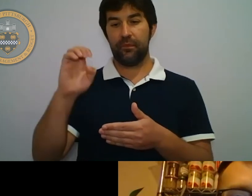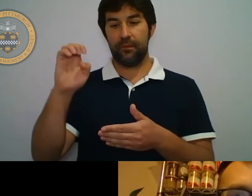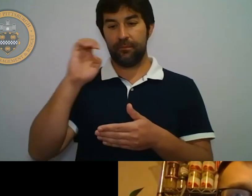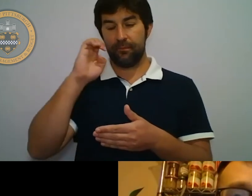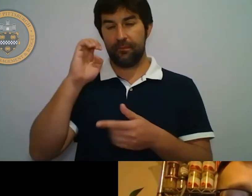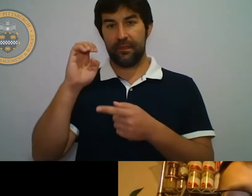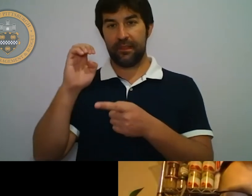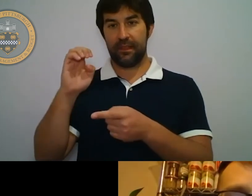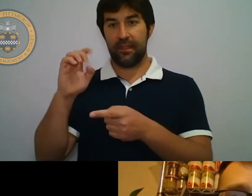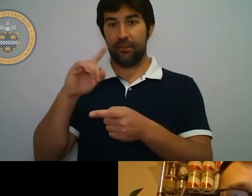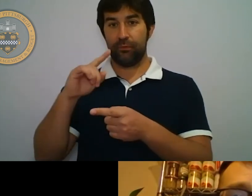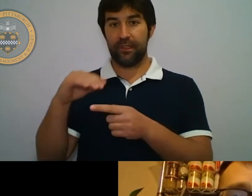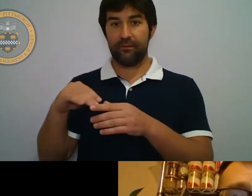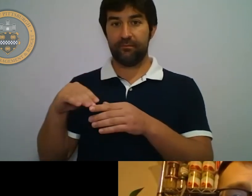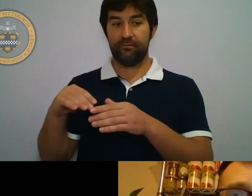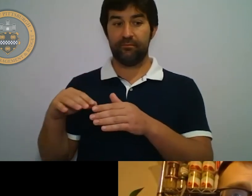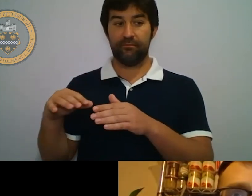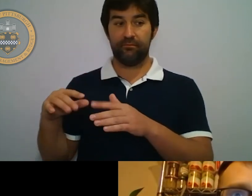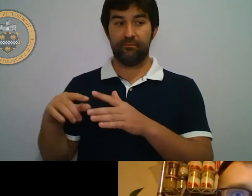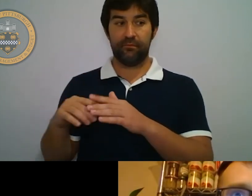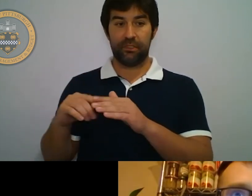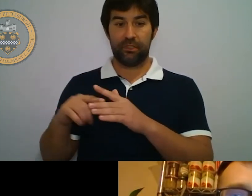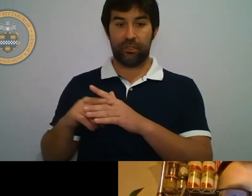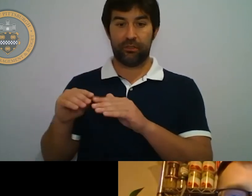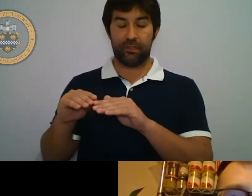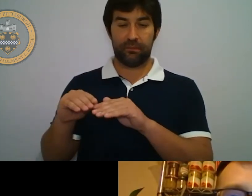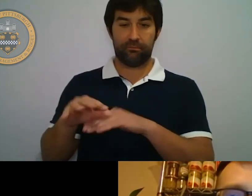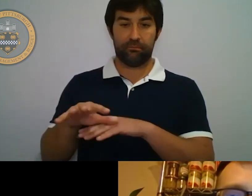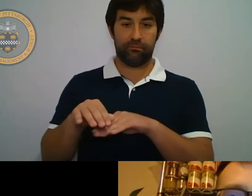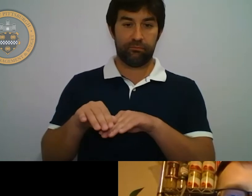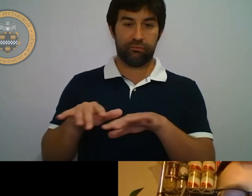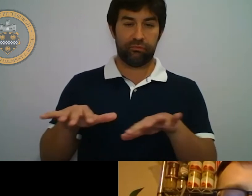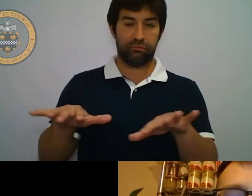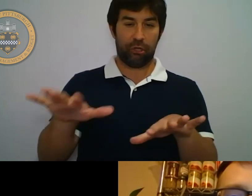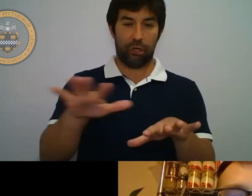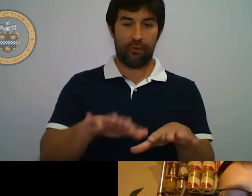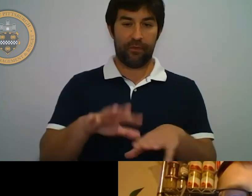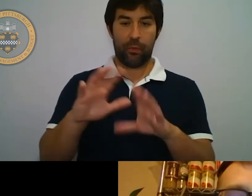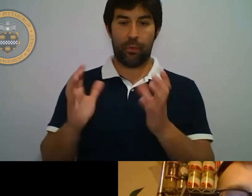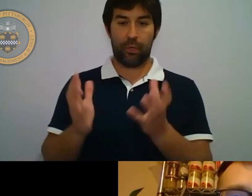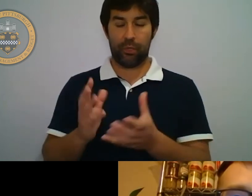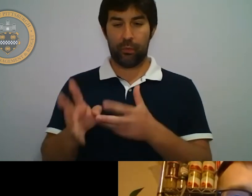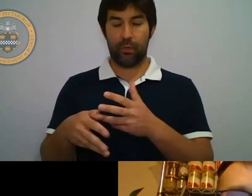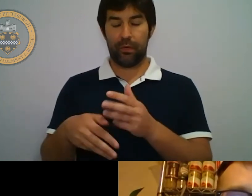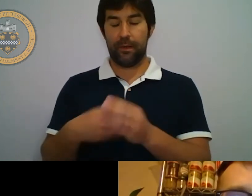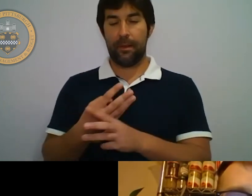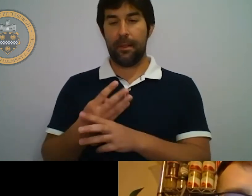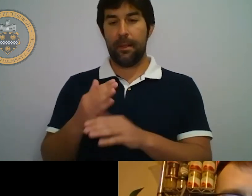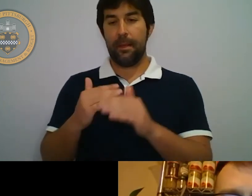budget request? For example, things like traffic lights or an intersection upgrade. It's hard to make requests when we don't know how much a thing will